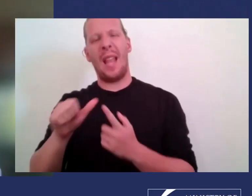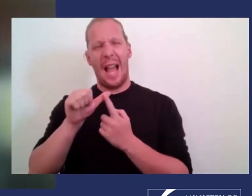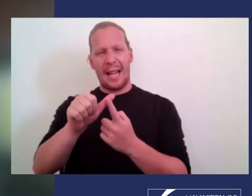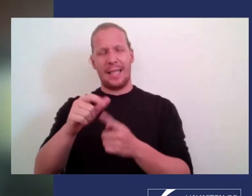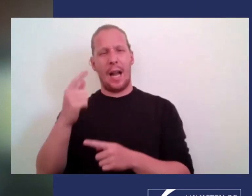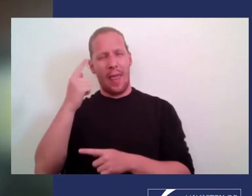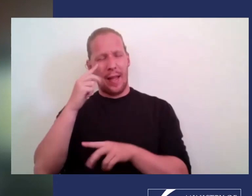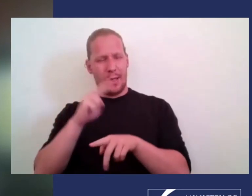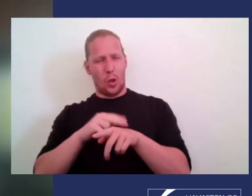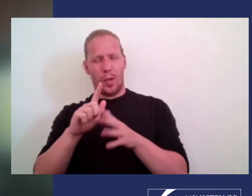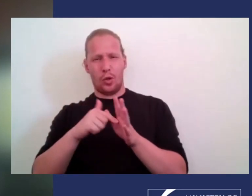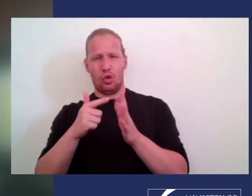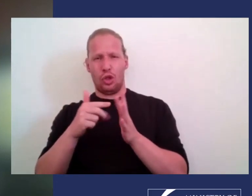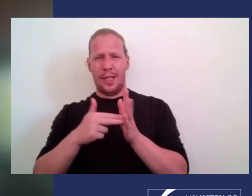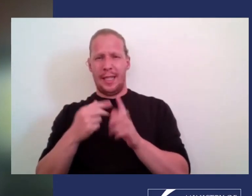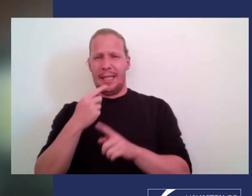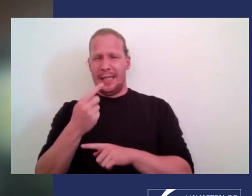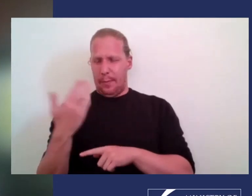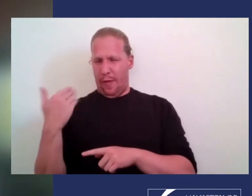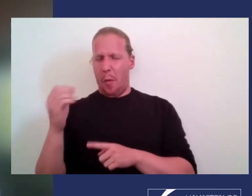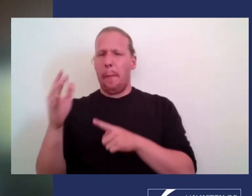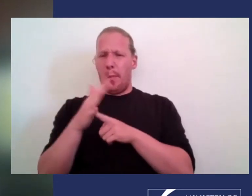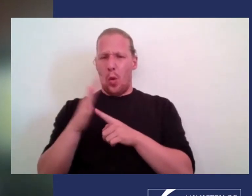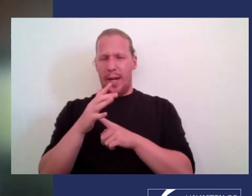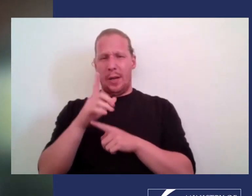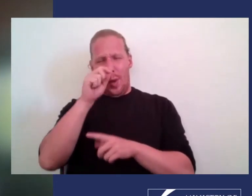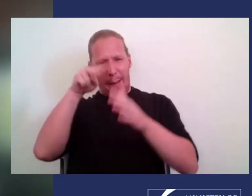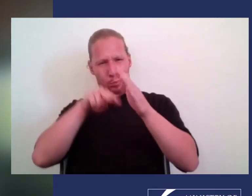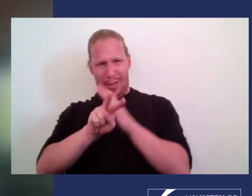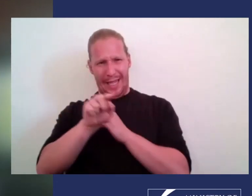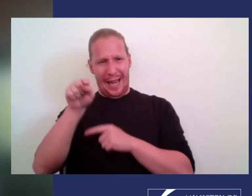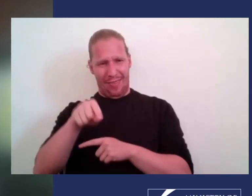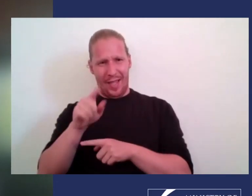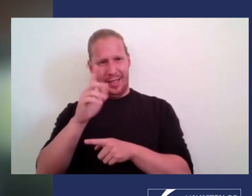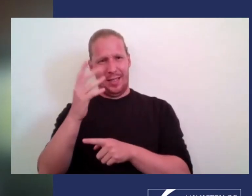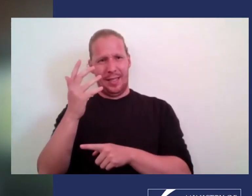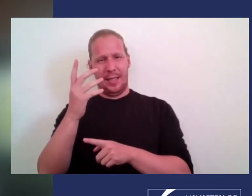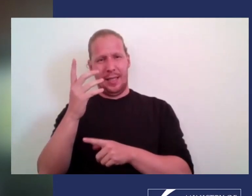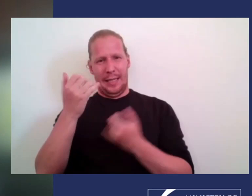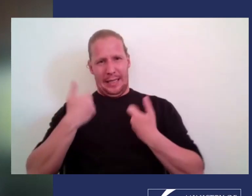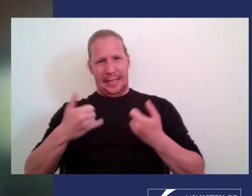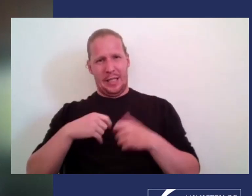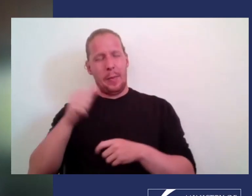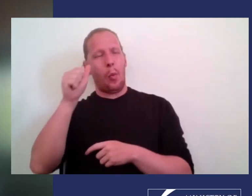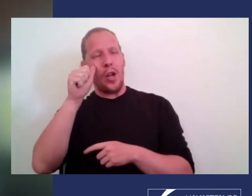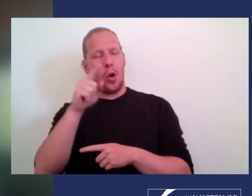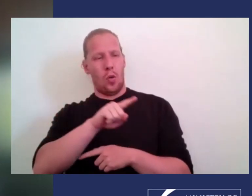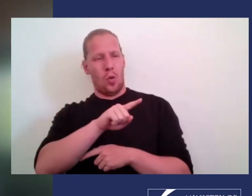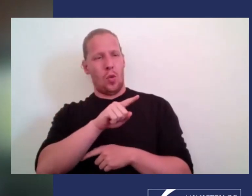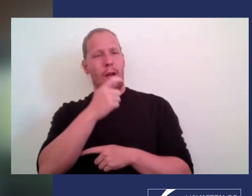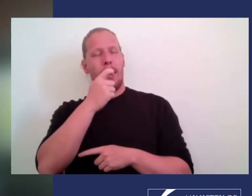This is an unpredictable virus, but we know some children are more at risk of more severe illness.